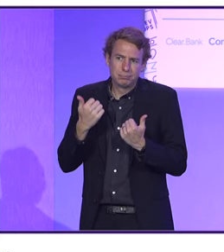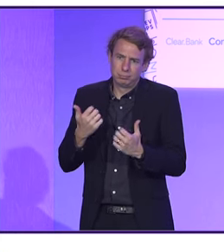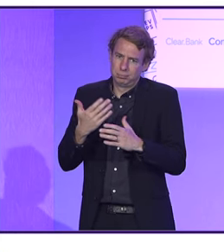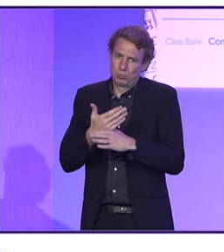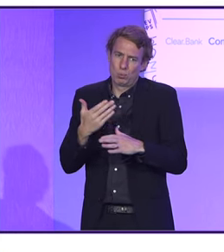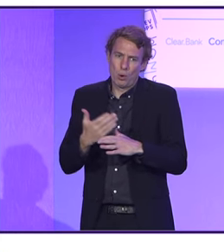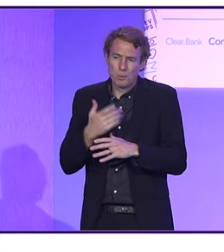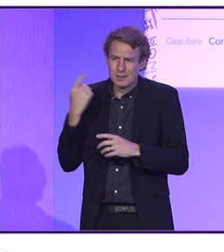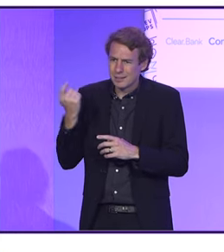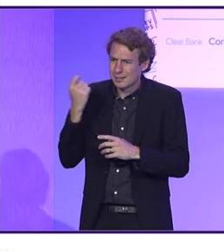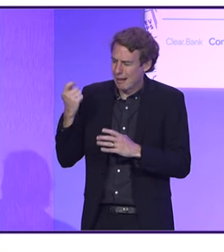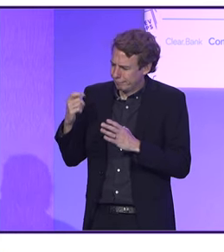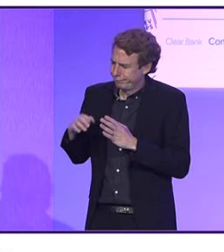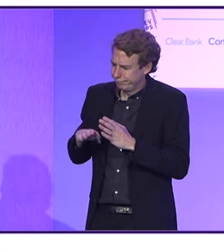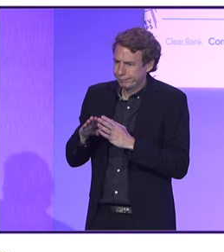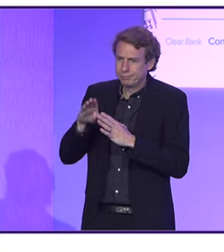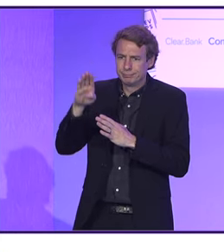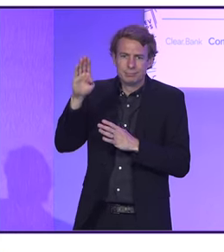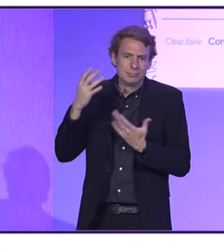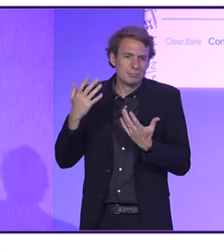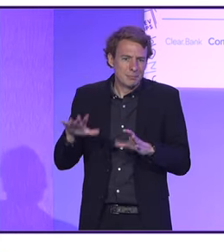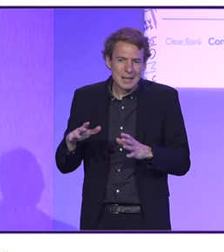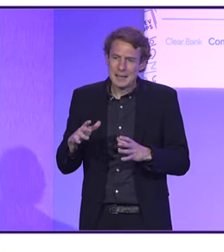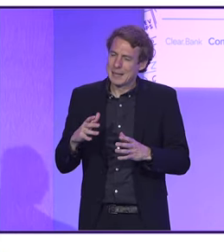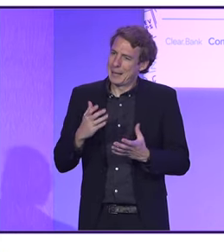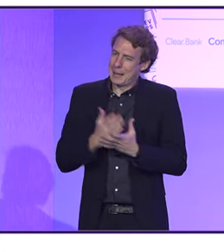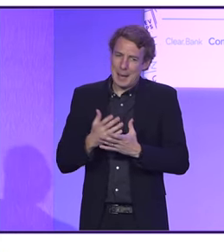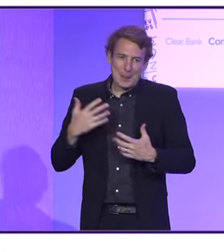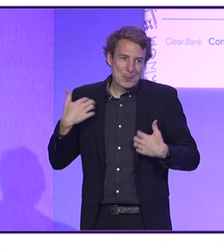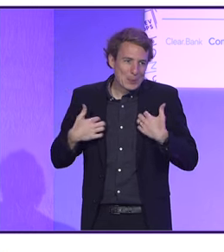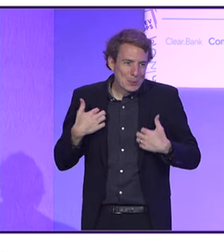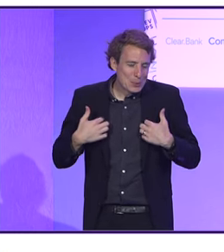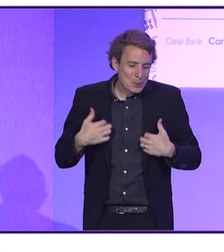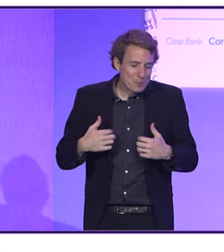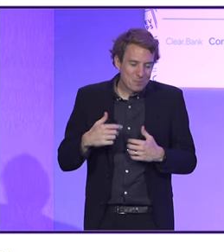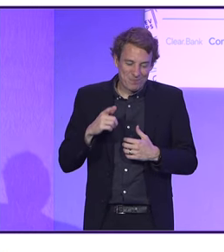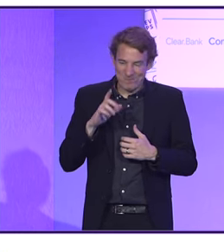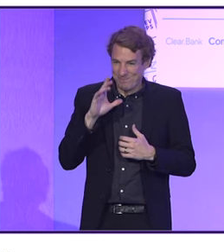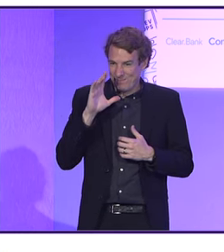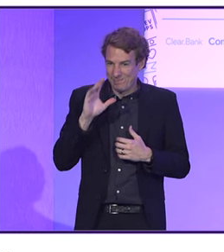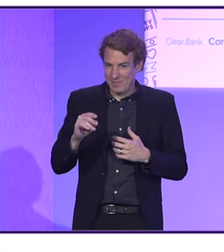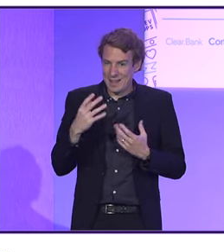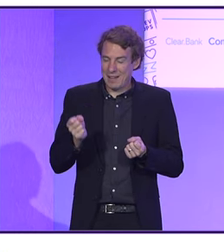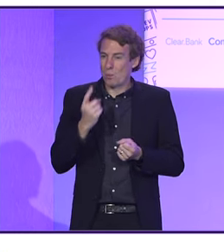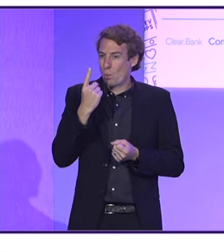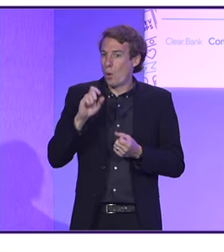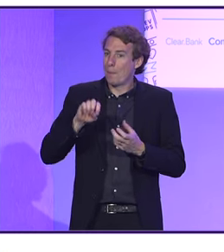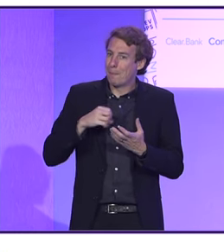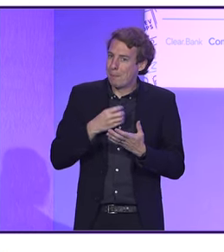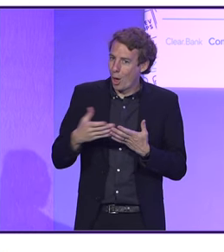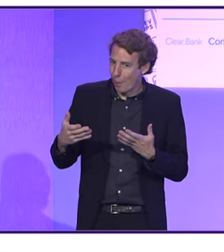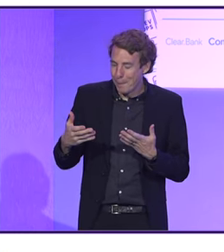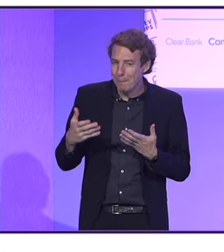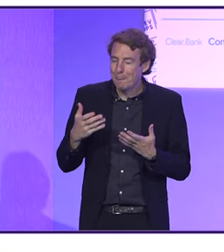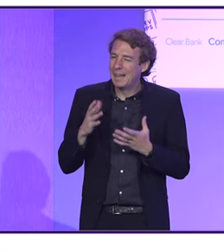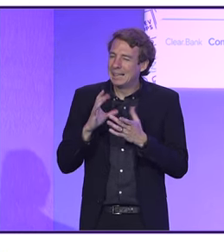story of success, and it's going to be upbeat, and it's going to be great. But a small content warning, there is one poem about death. So if poetry or death